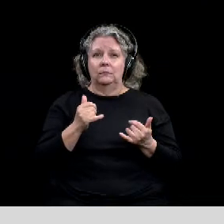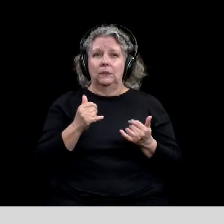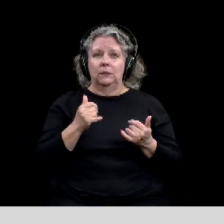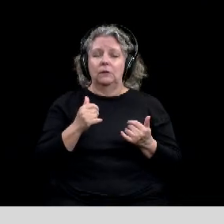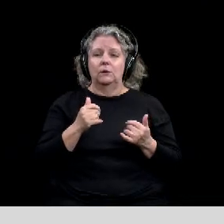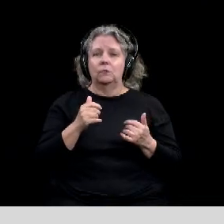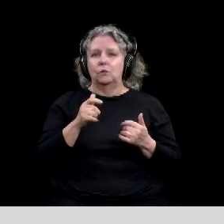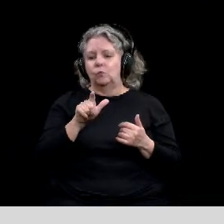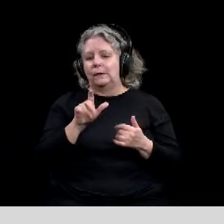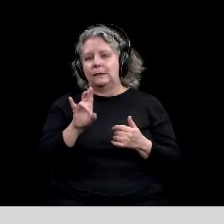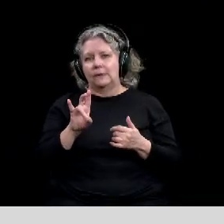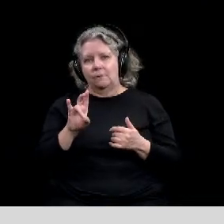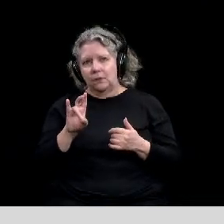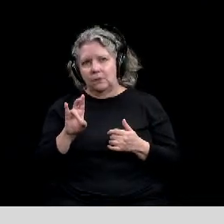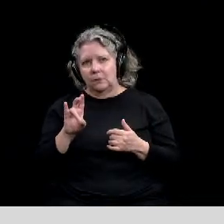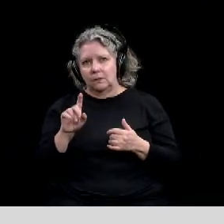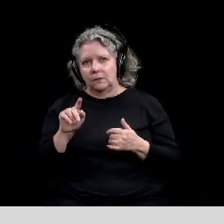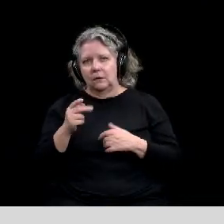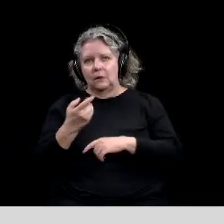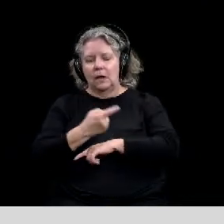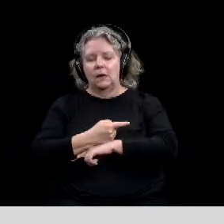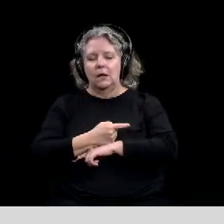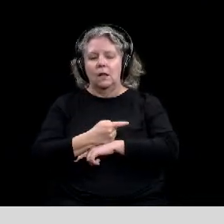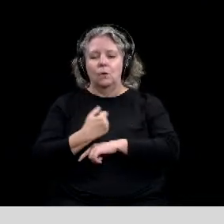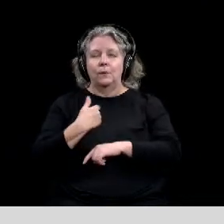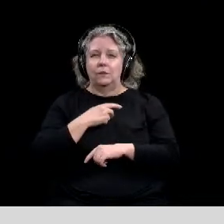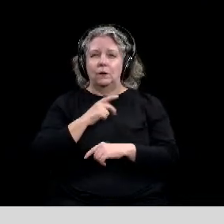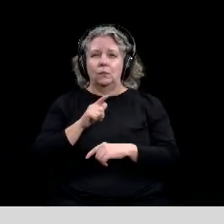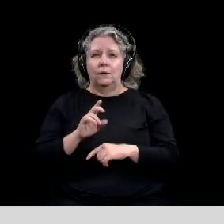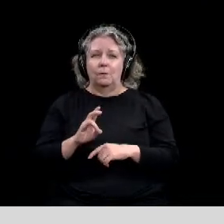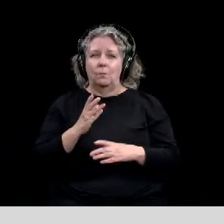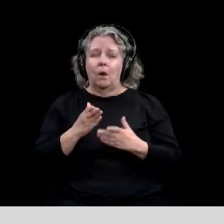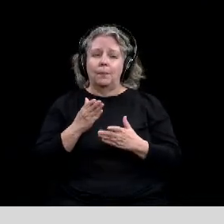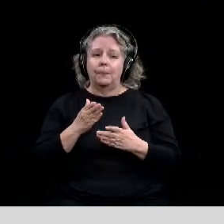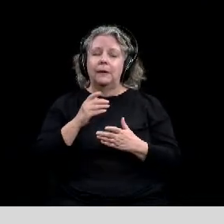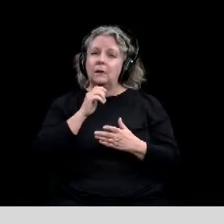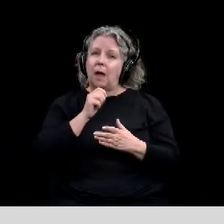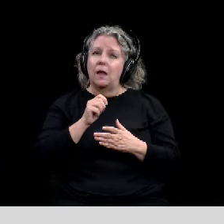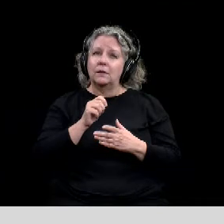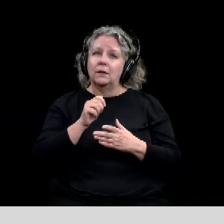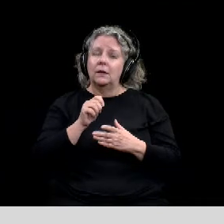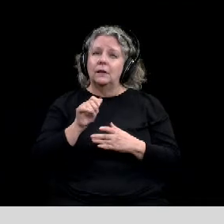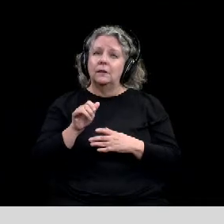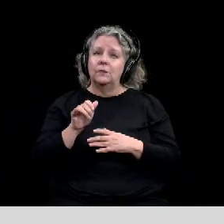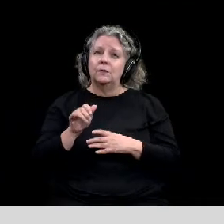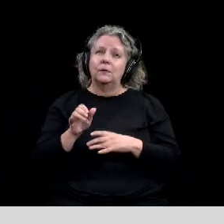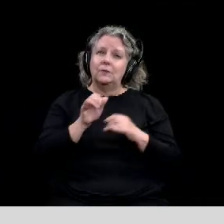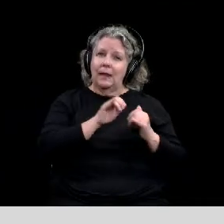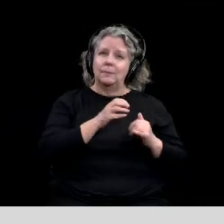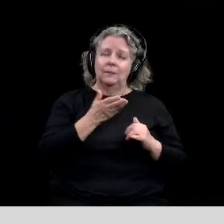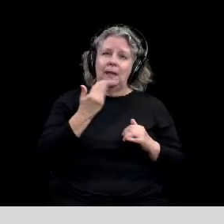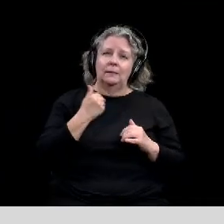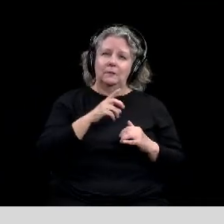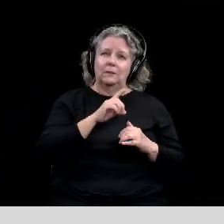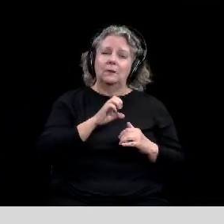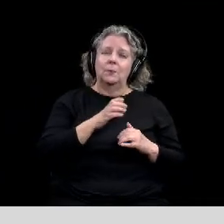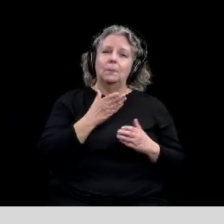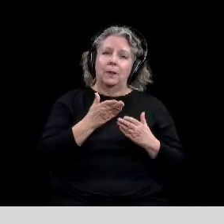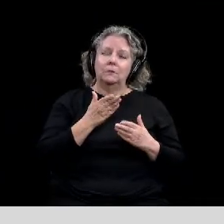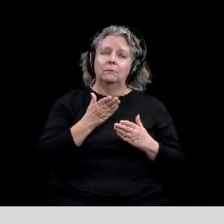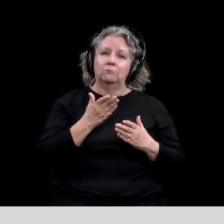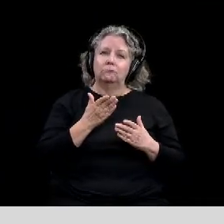reach the same mark that we saw last month, but it will clearly be the second most highest month